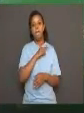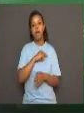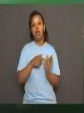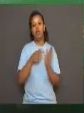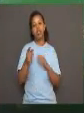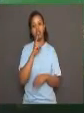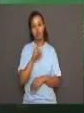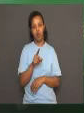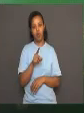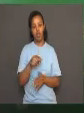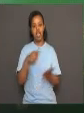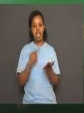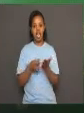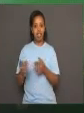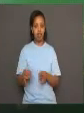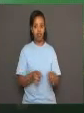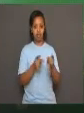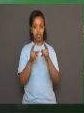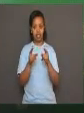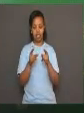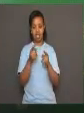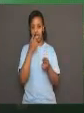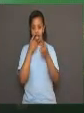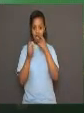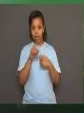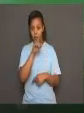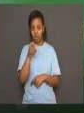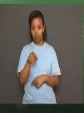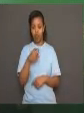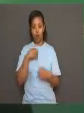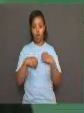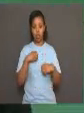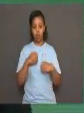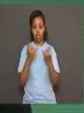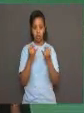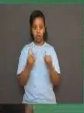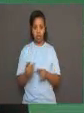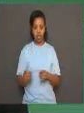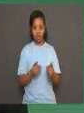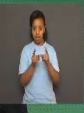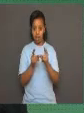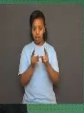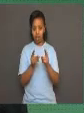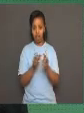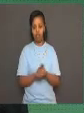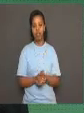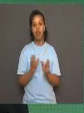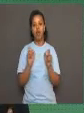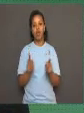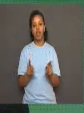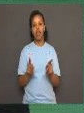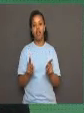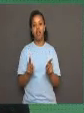Shall we practice this method of classifying organisms? When constructing